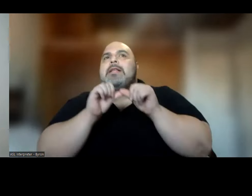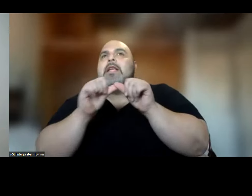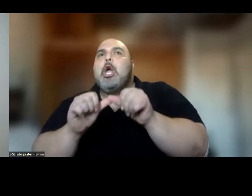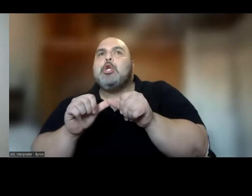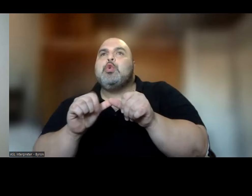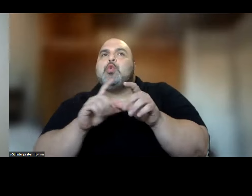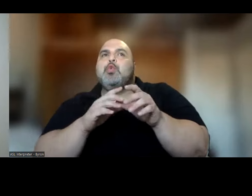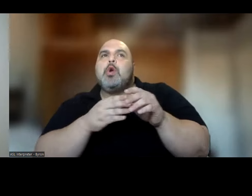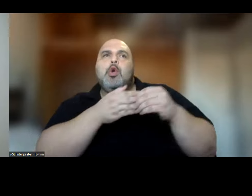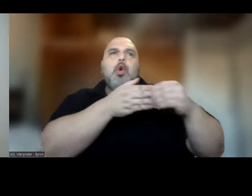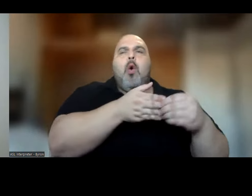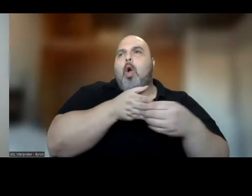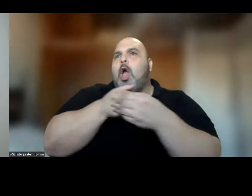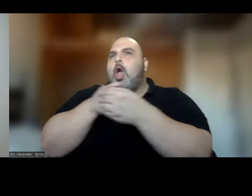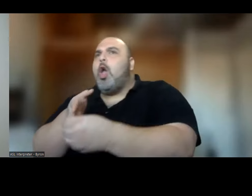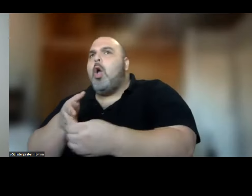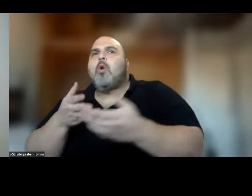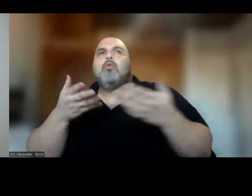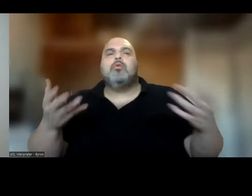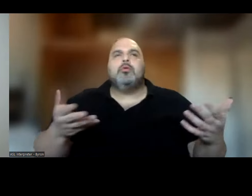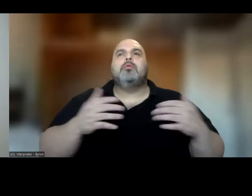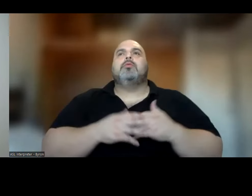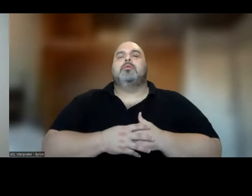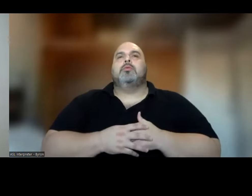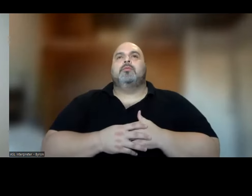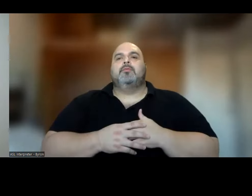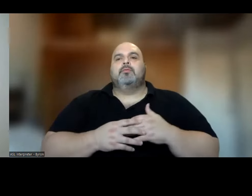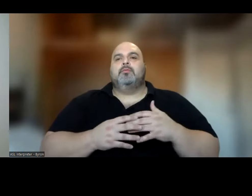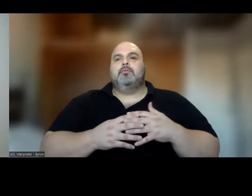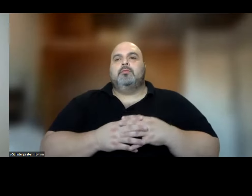lean in? And despite what I would say is a